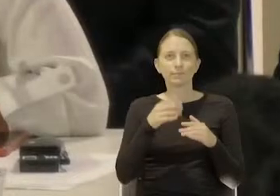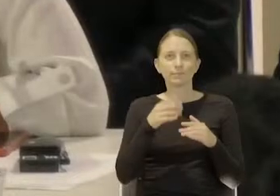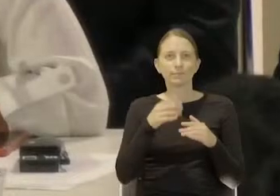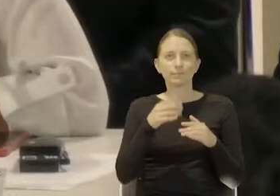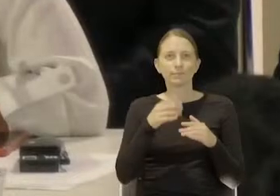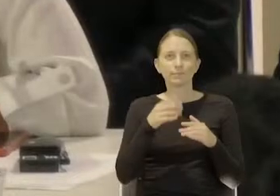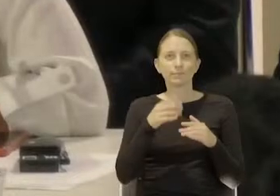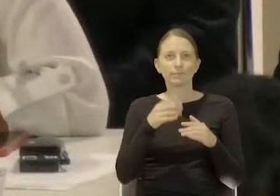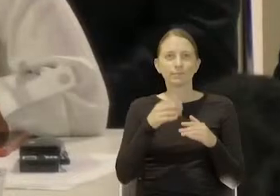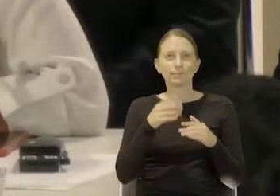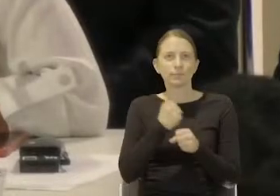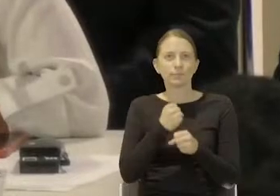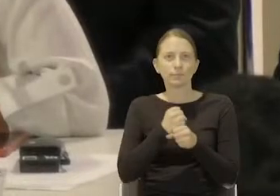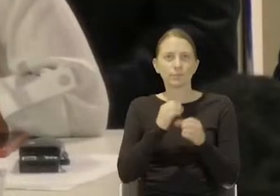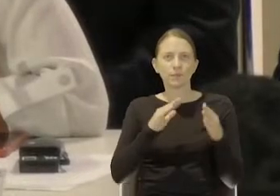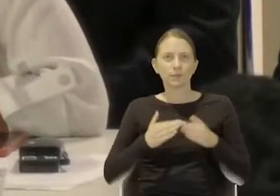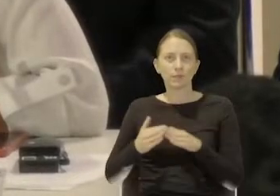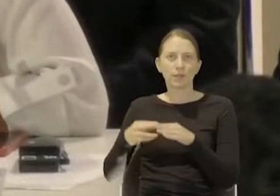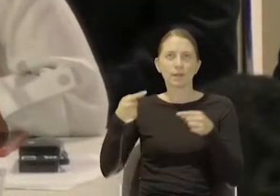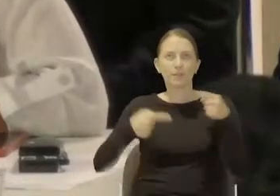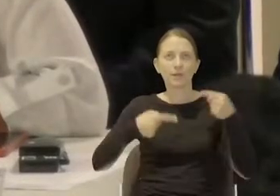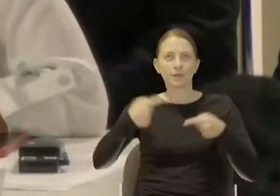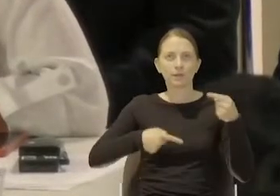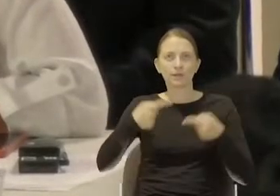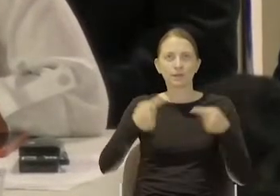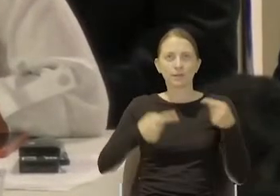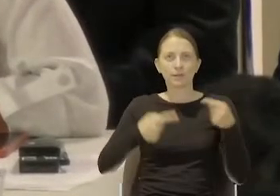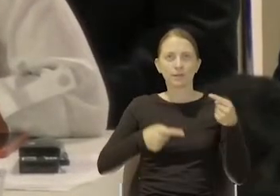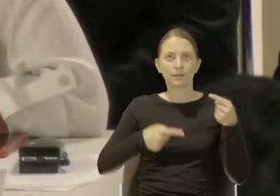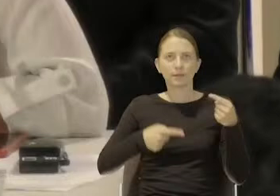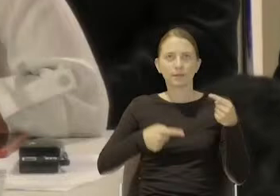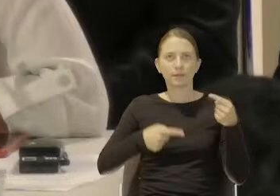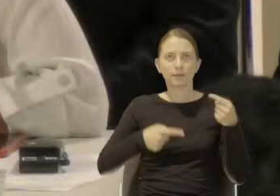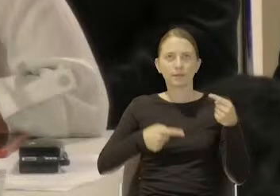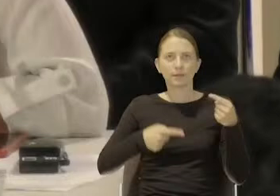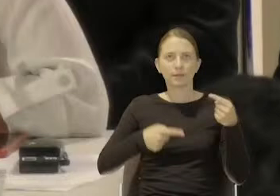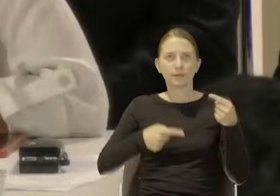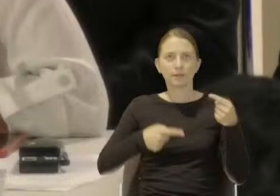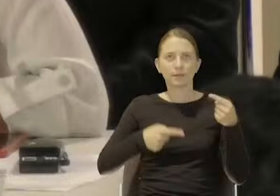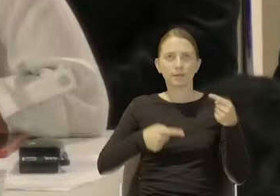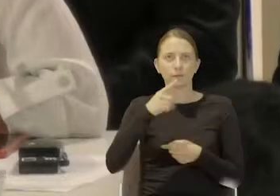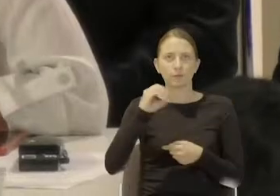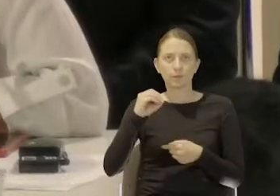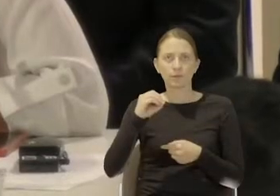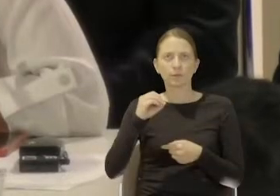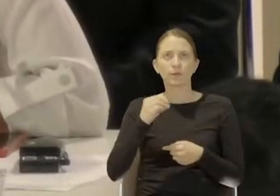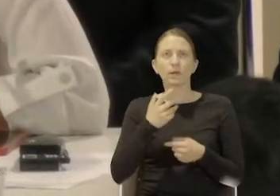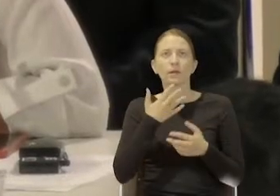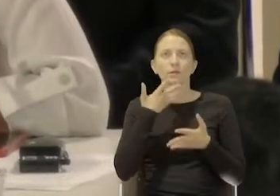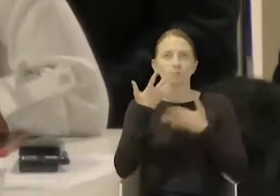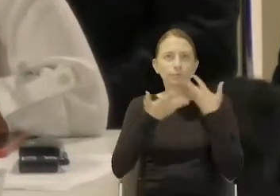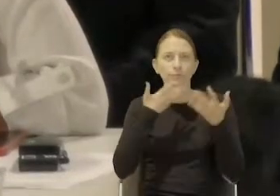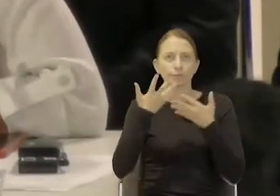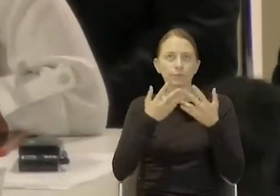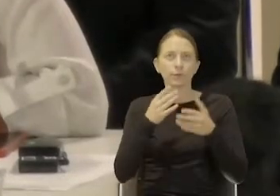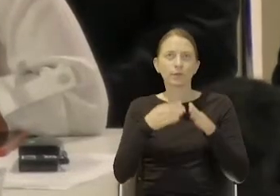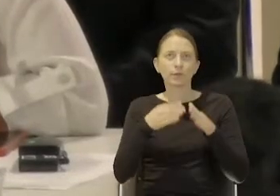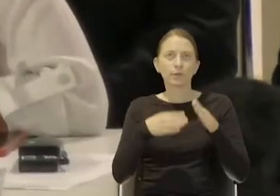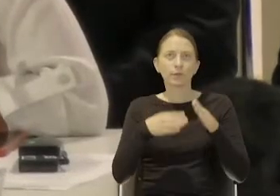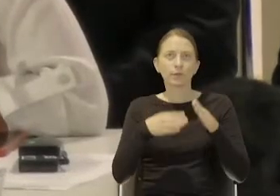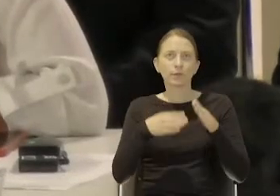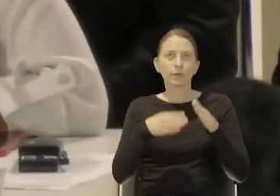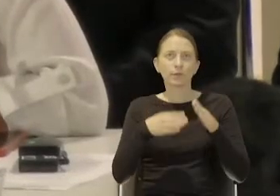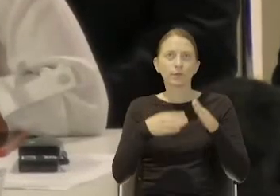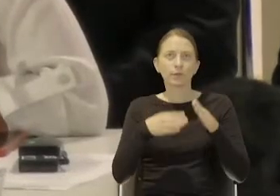2020, aims to universalize basic sanitation by 2033, in line with the Sustainable Urban Development